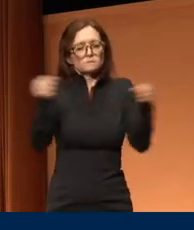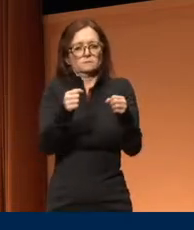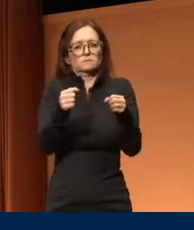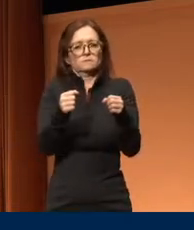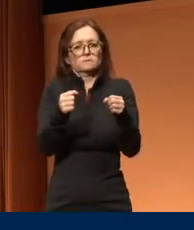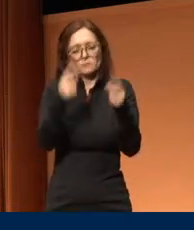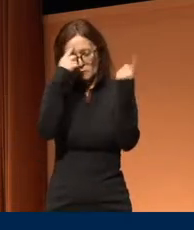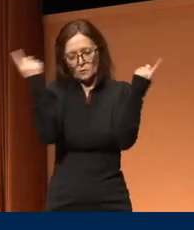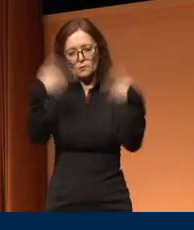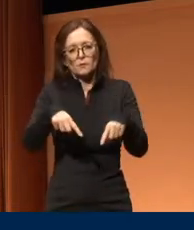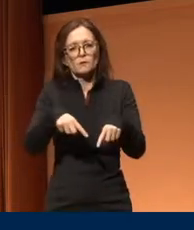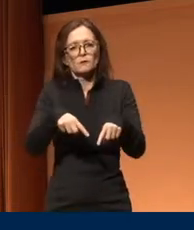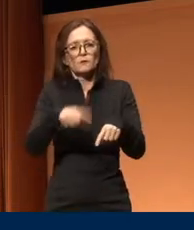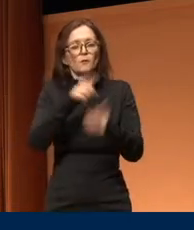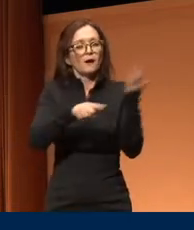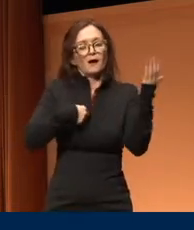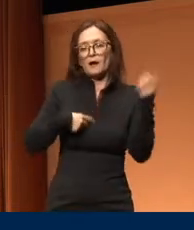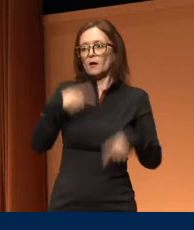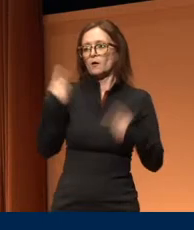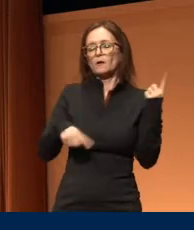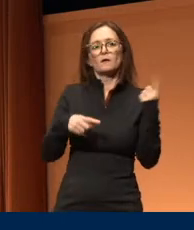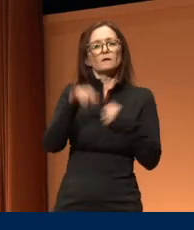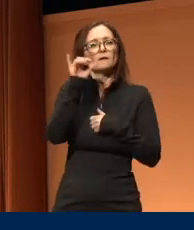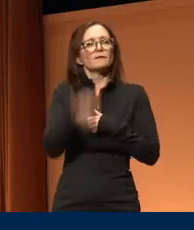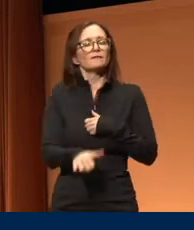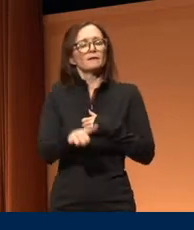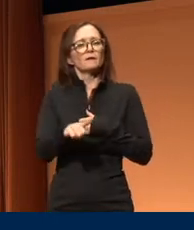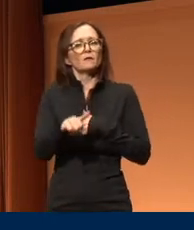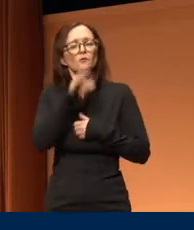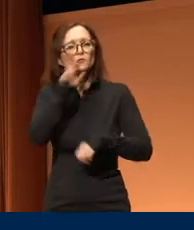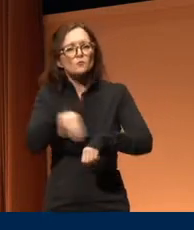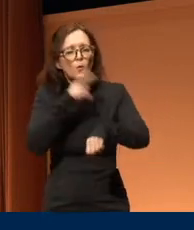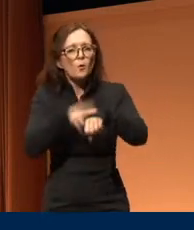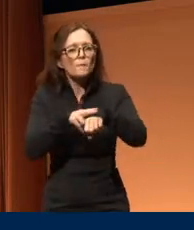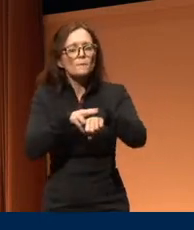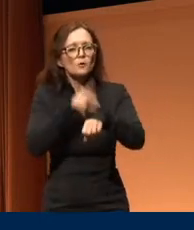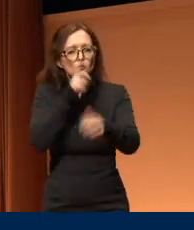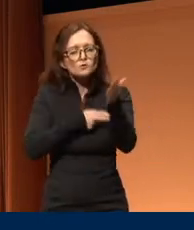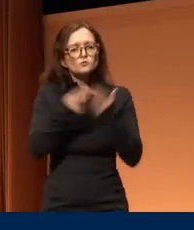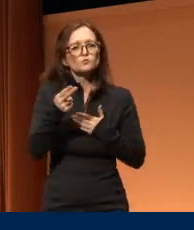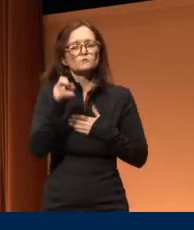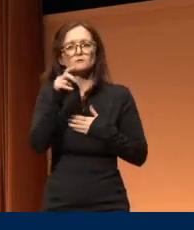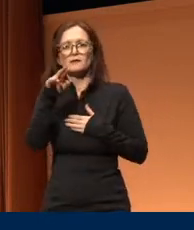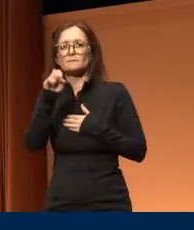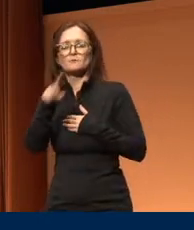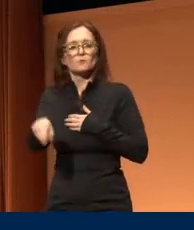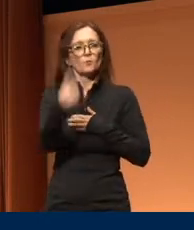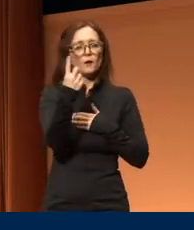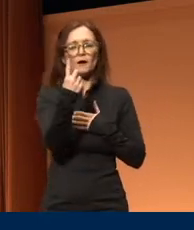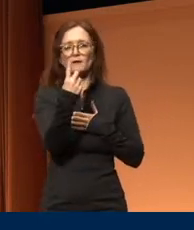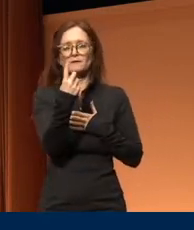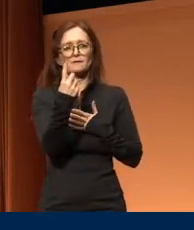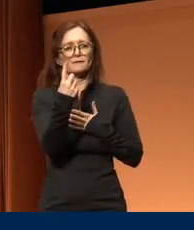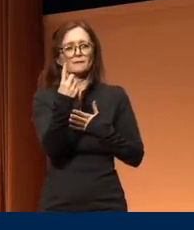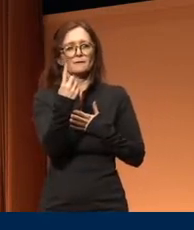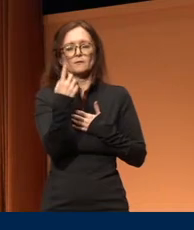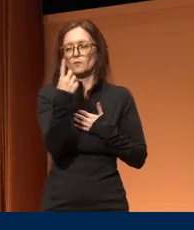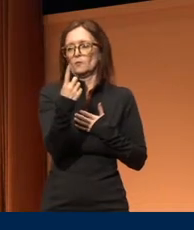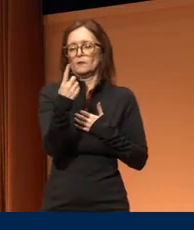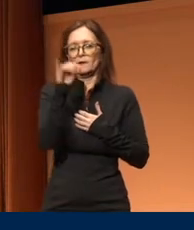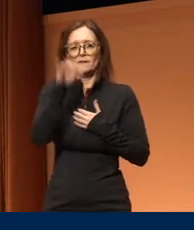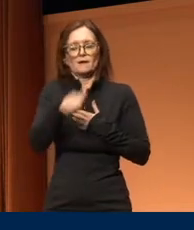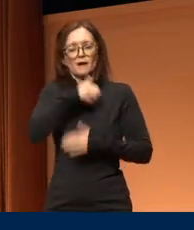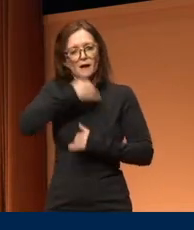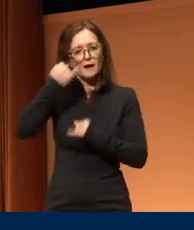reconciliation and closer to what I would argue is a form of moral truth? Because in Shakespeare, there's only one right outcome, the one that does